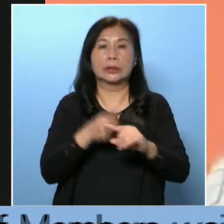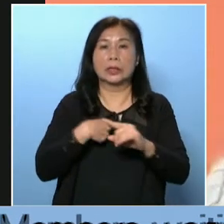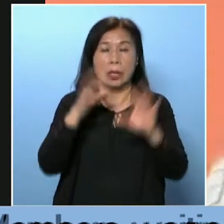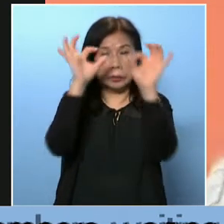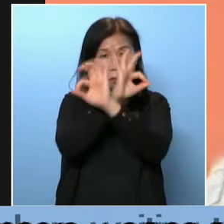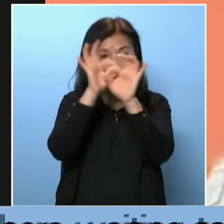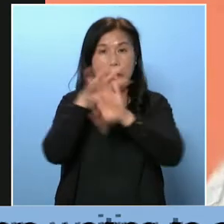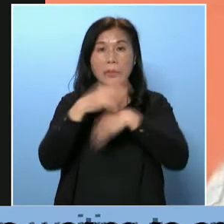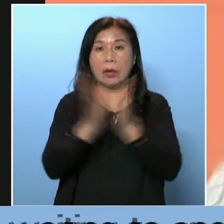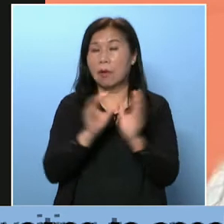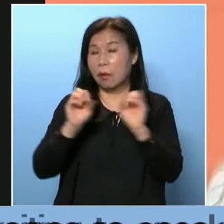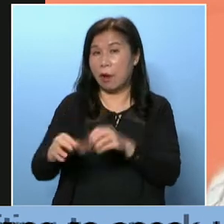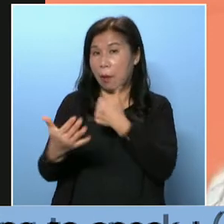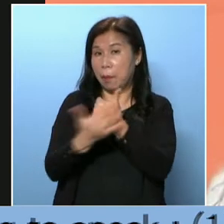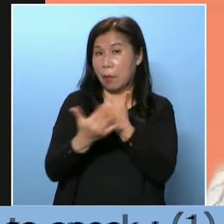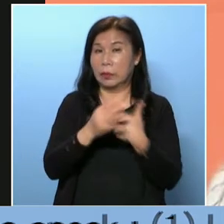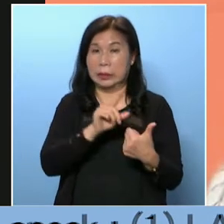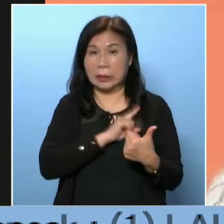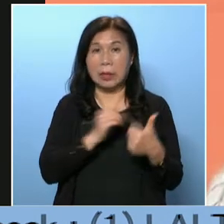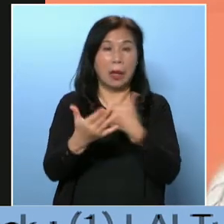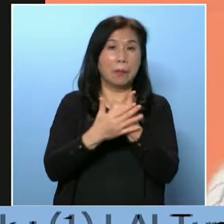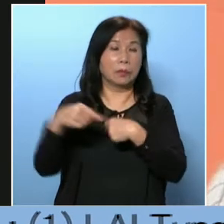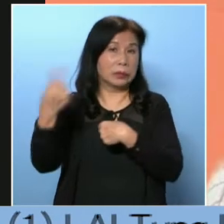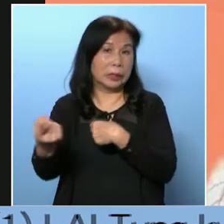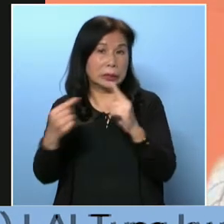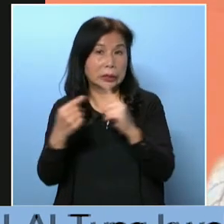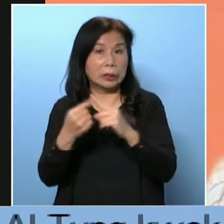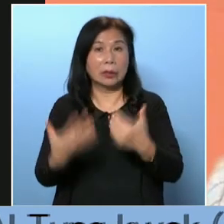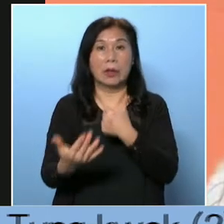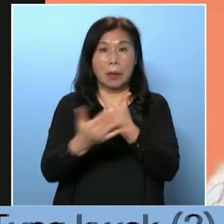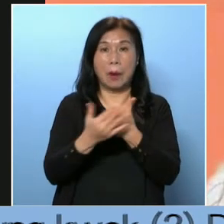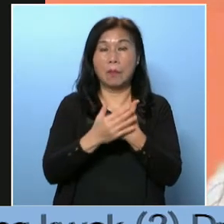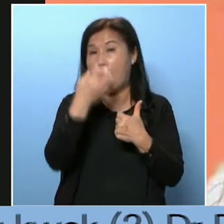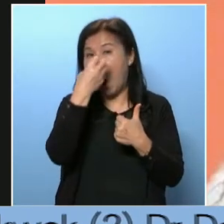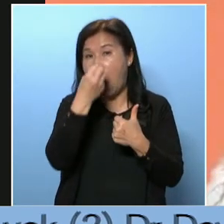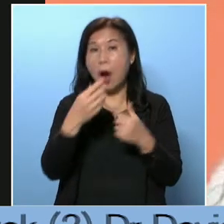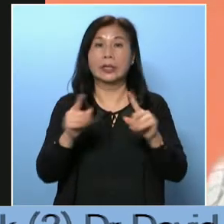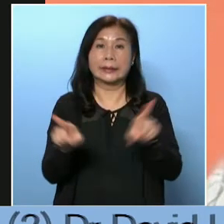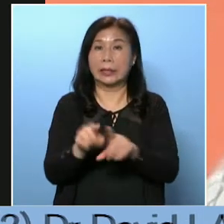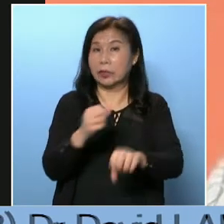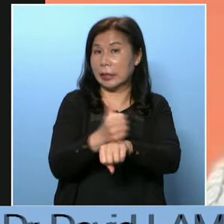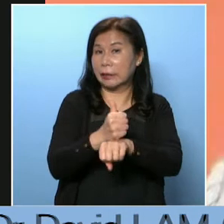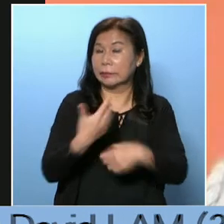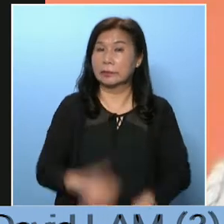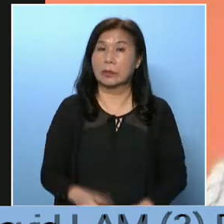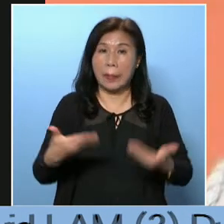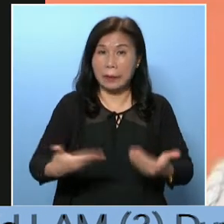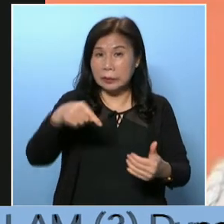children. Please don't give up the chance to protect yourself and the others and protect Hong